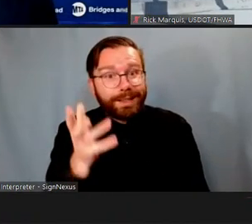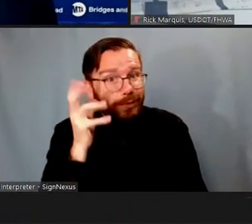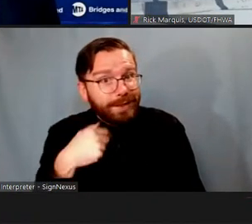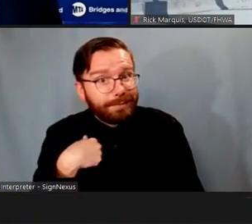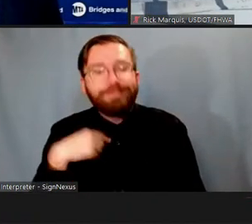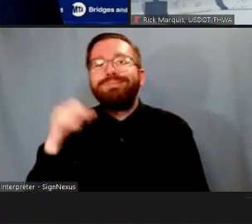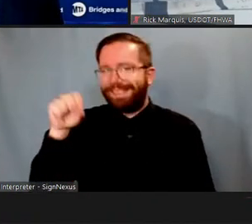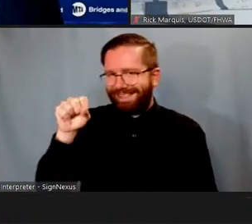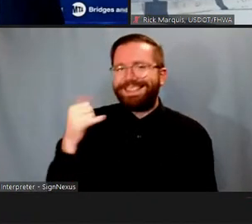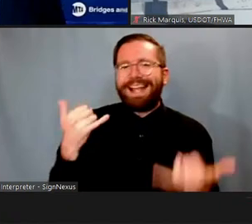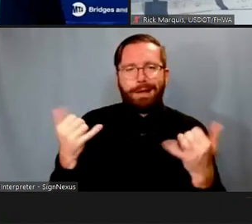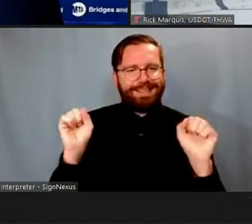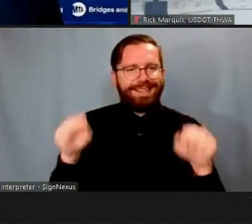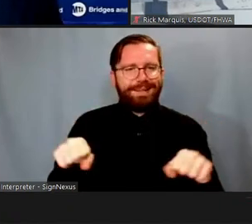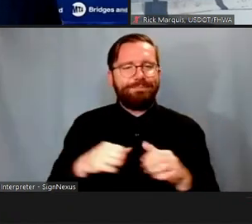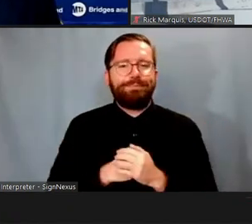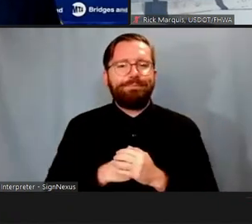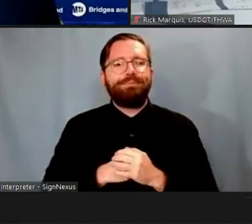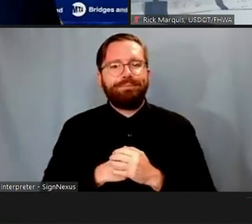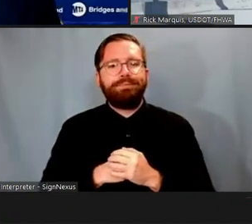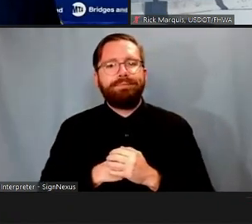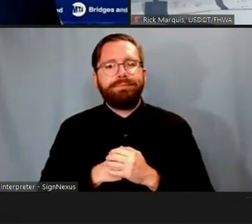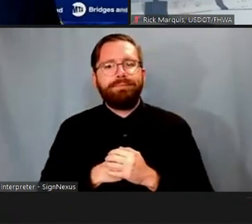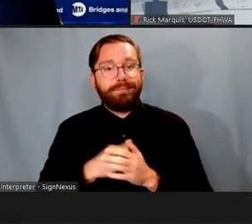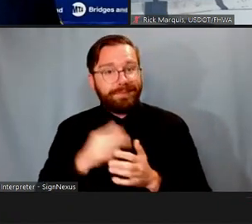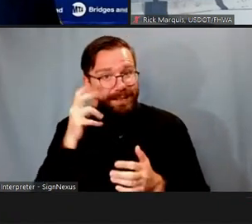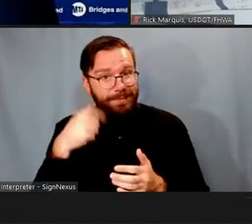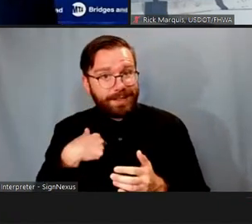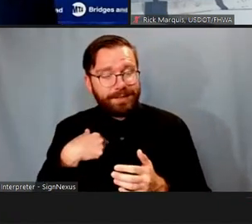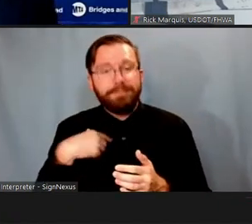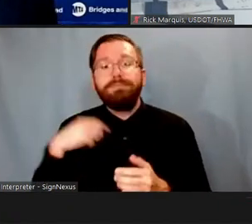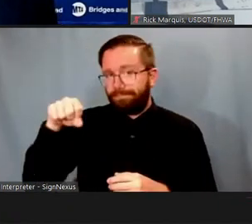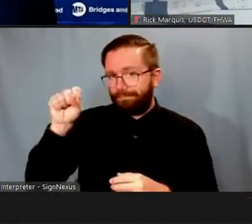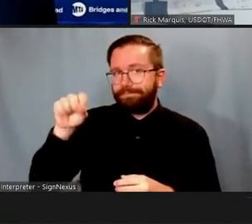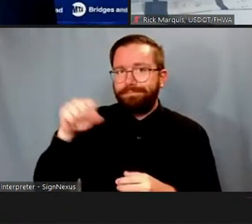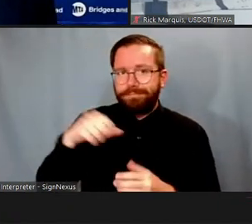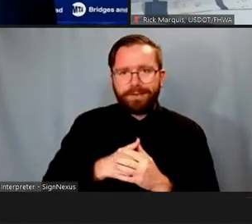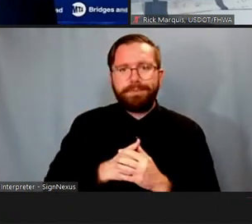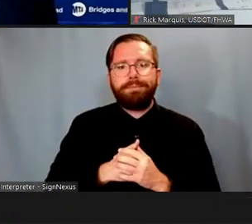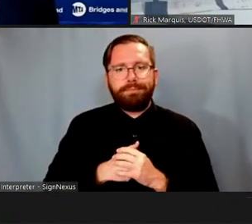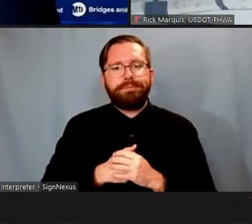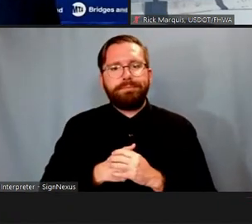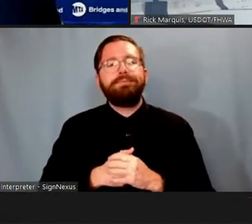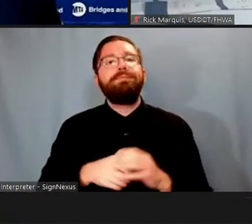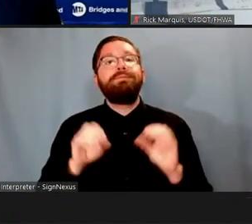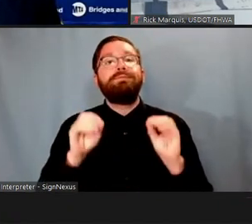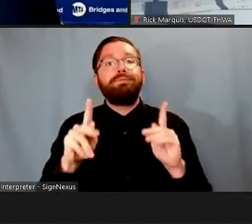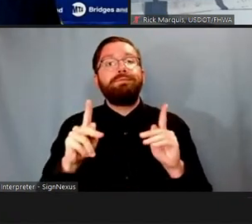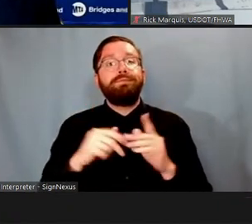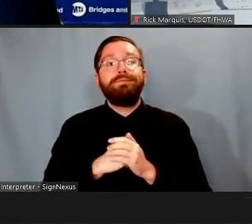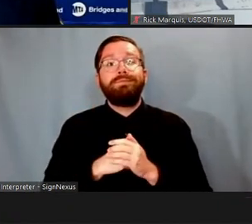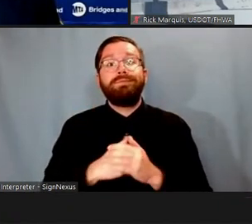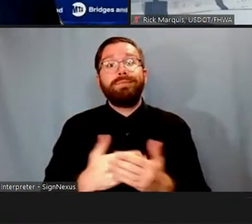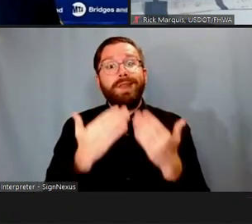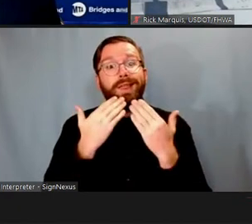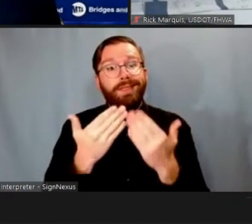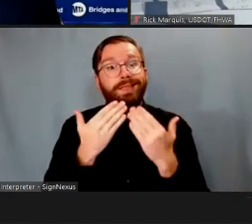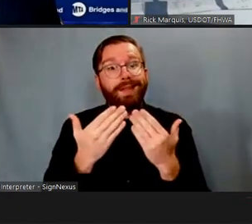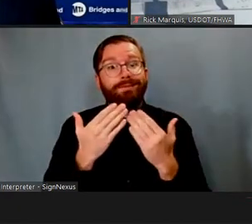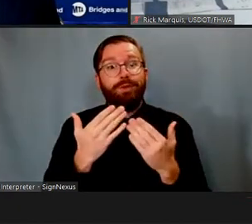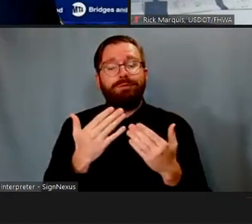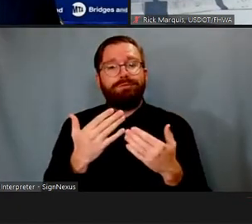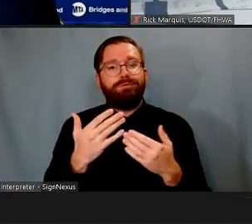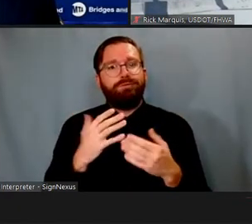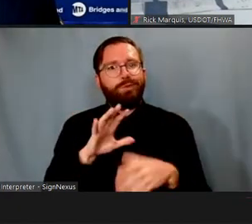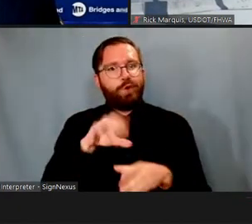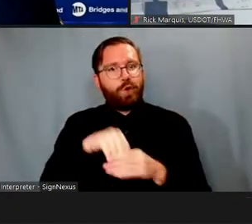yes now we can hear you can you hear me yes we can okay uh you know thank you for including me i